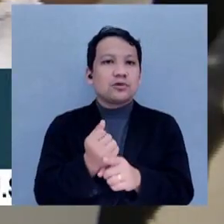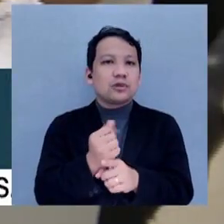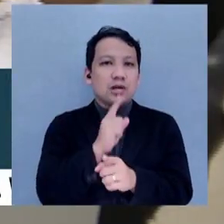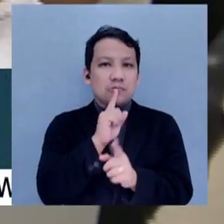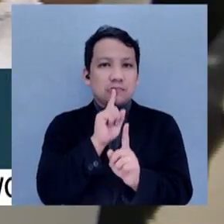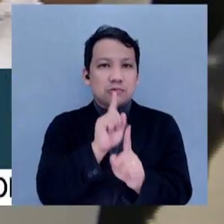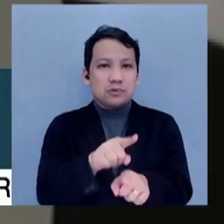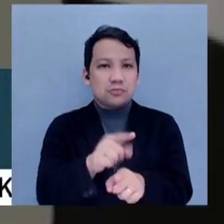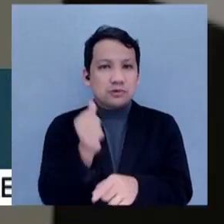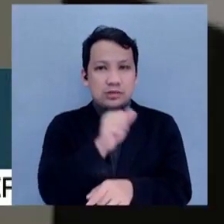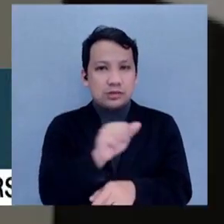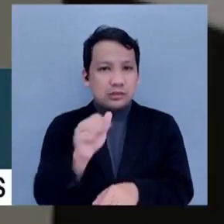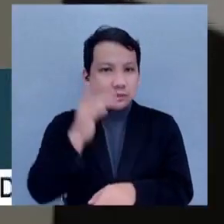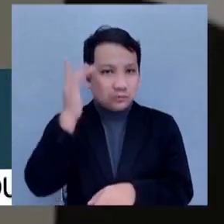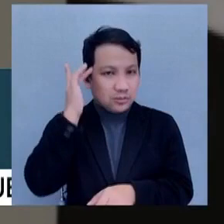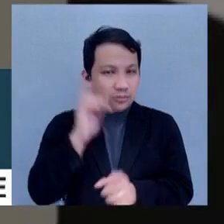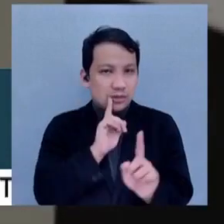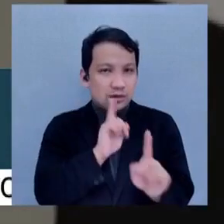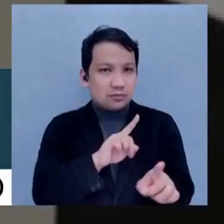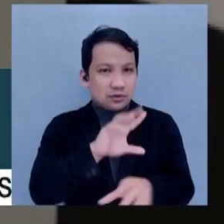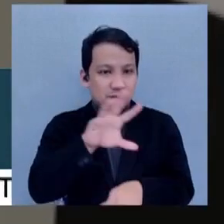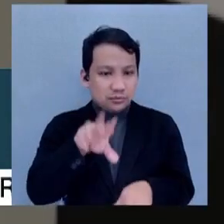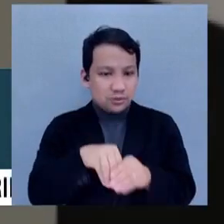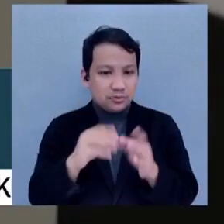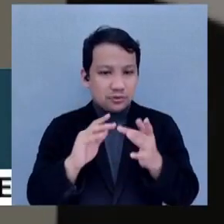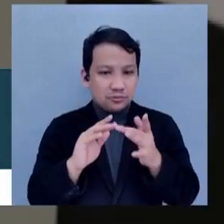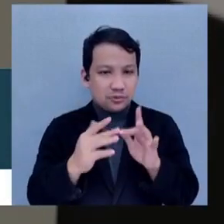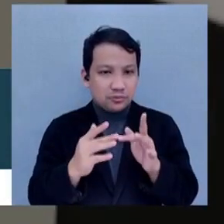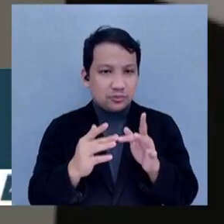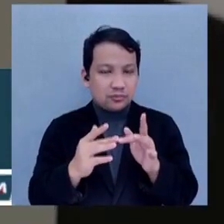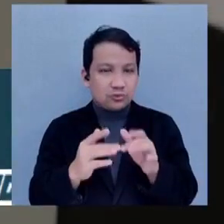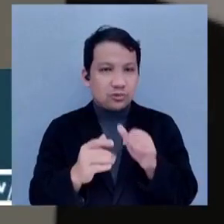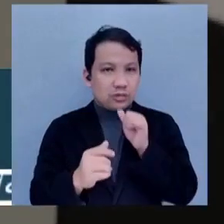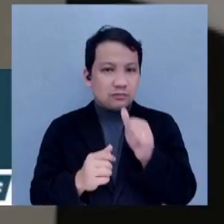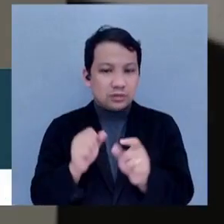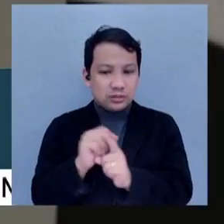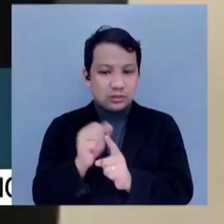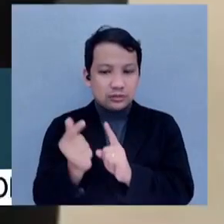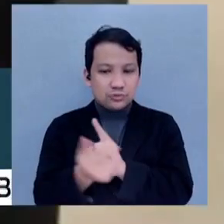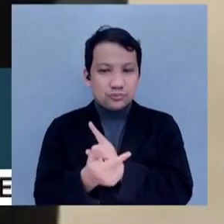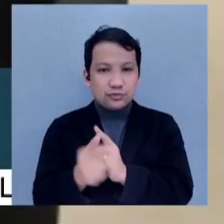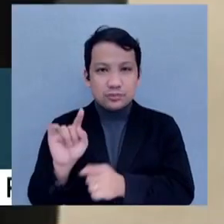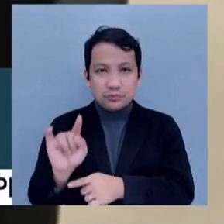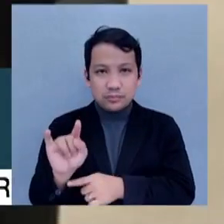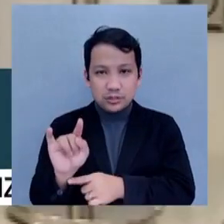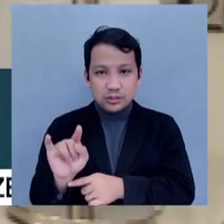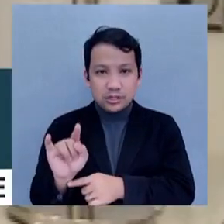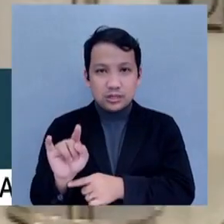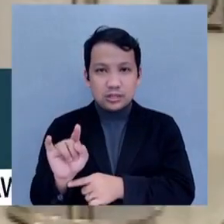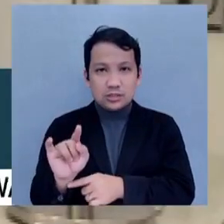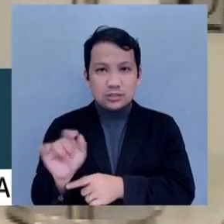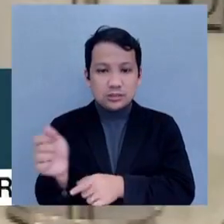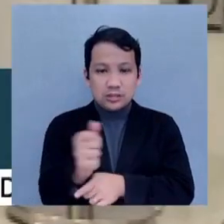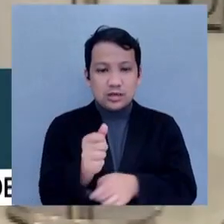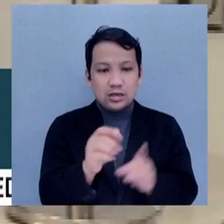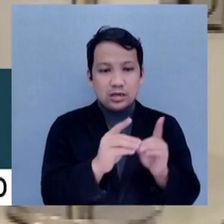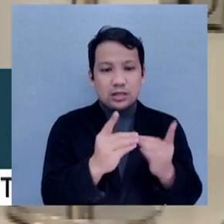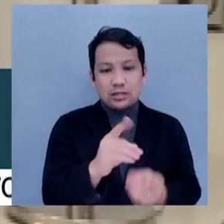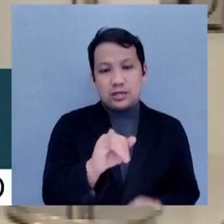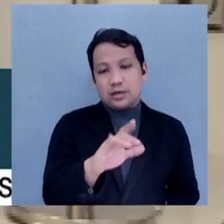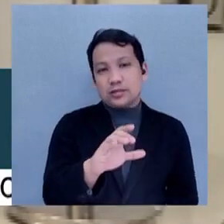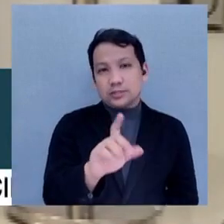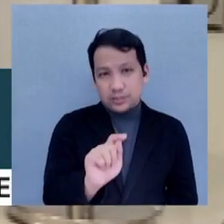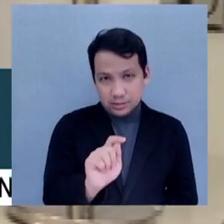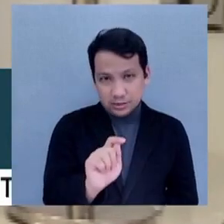sensitive information found online or on social media to PhilHealth and the Department of Information and Communications Technology